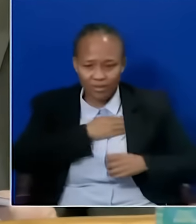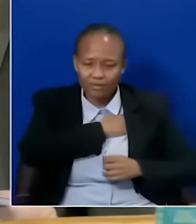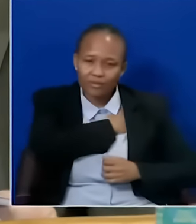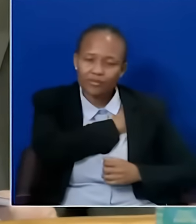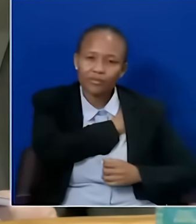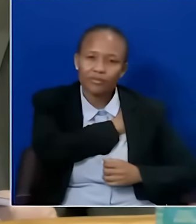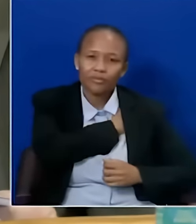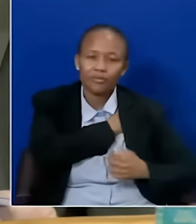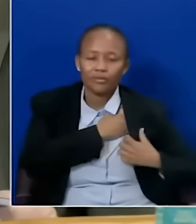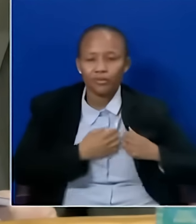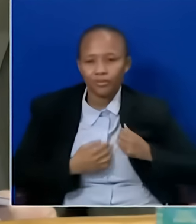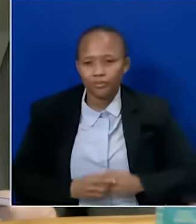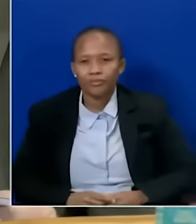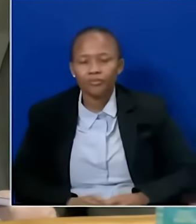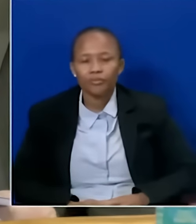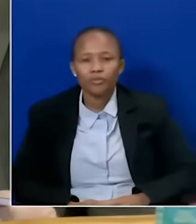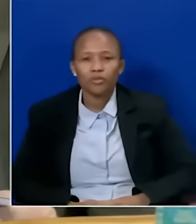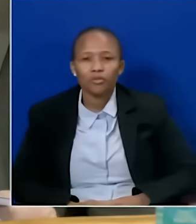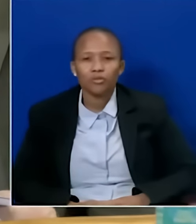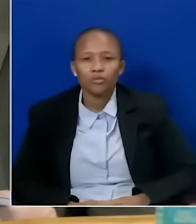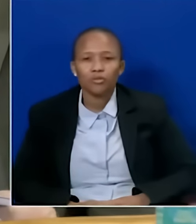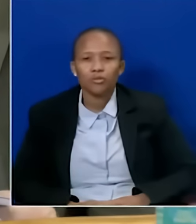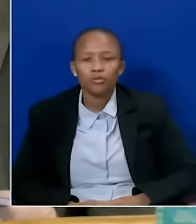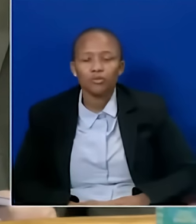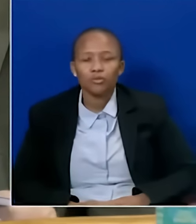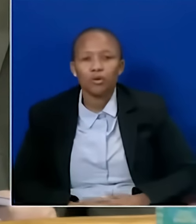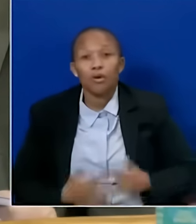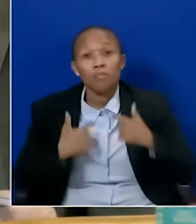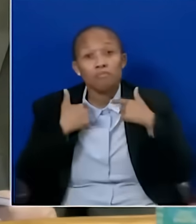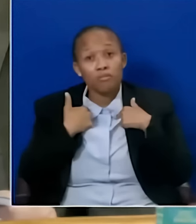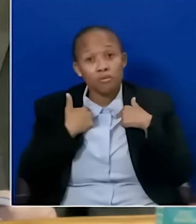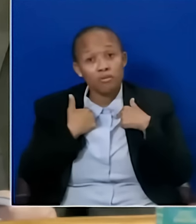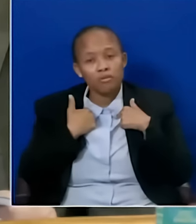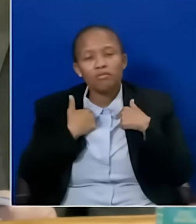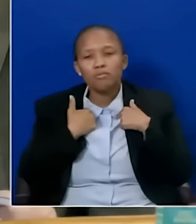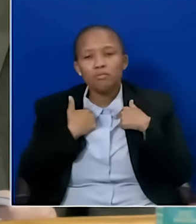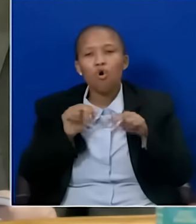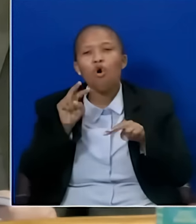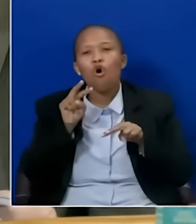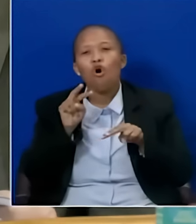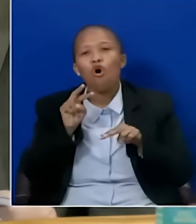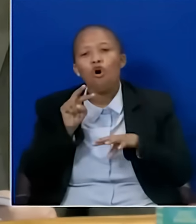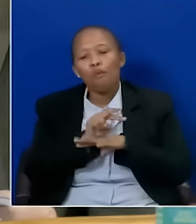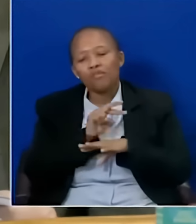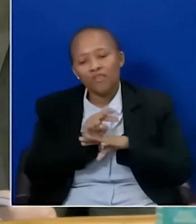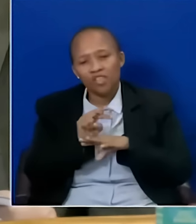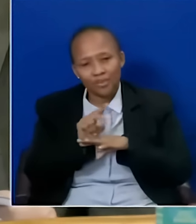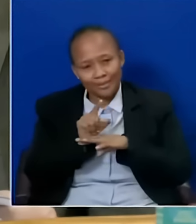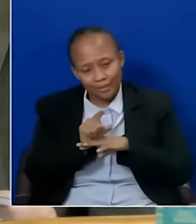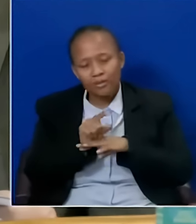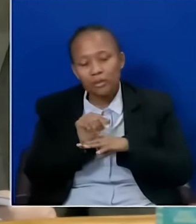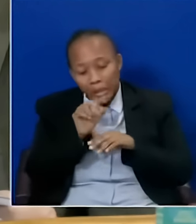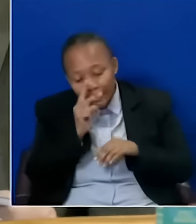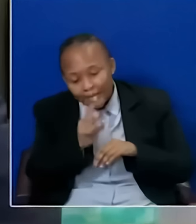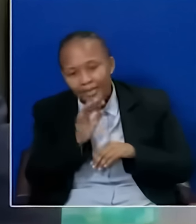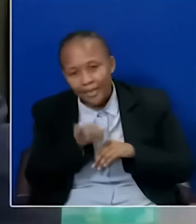Commissioner, I take note of the observations, and myself as well, I do not understand